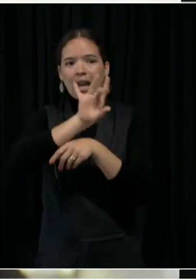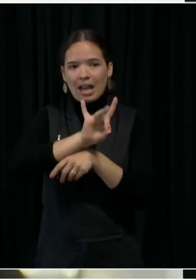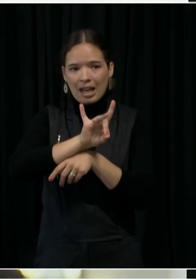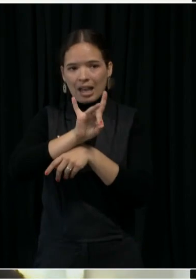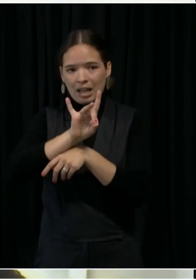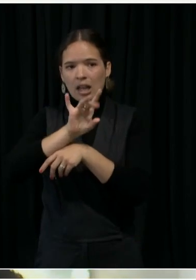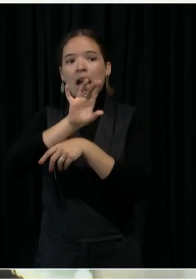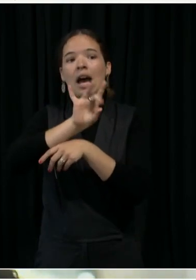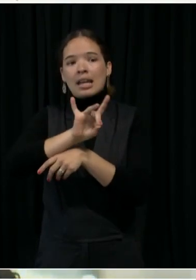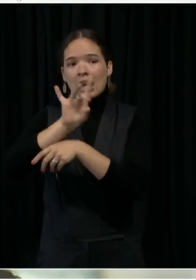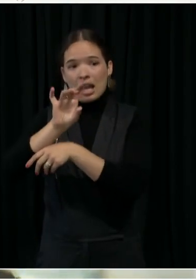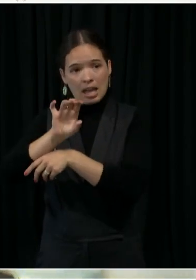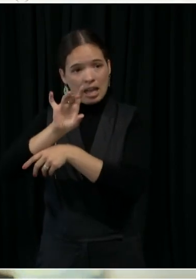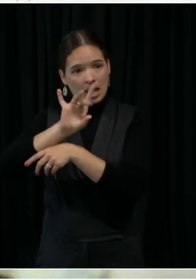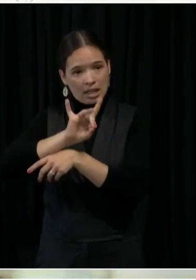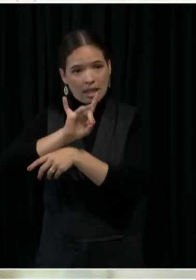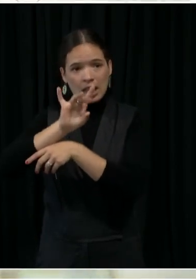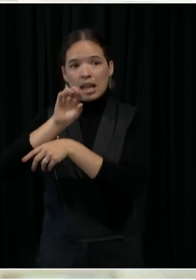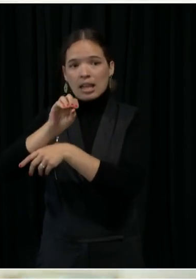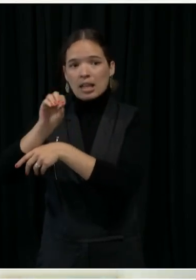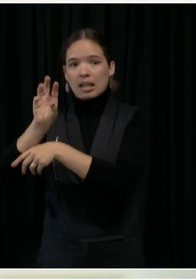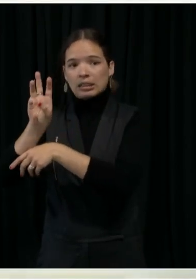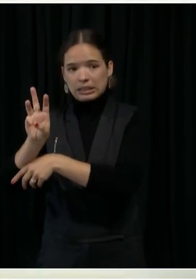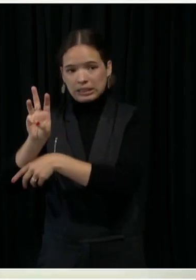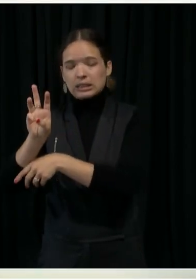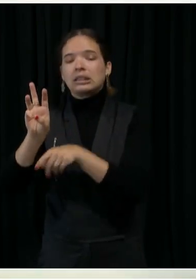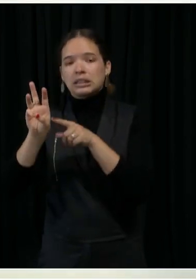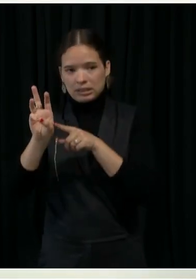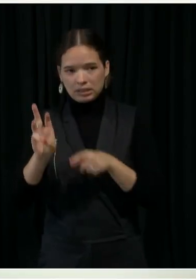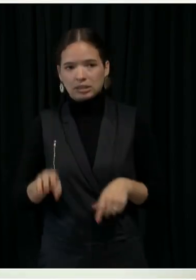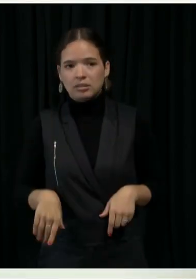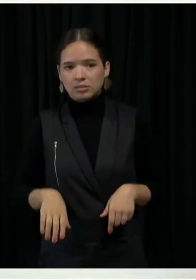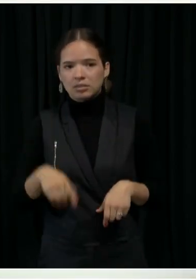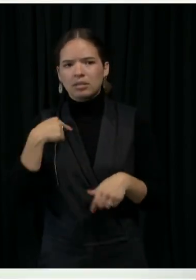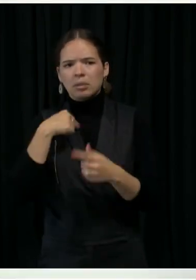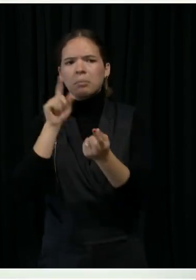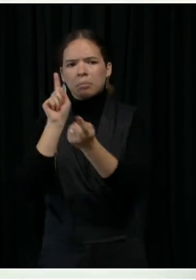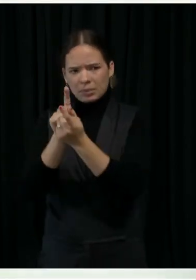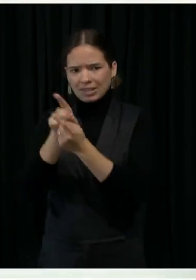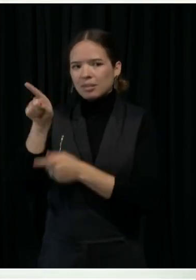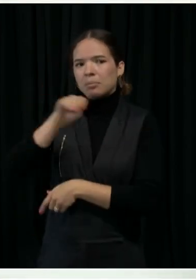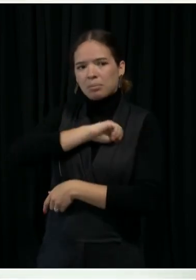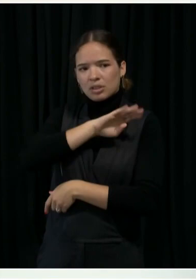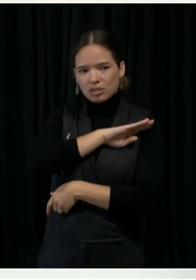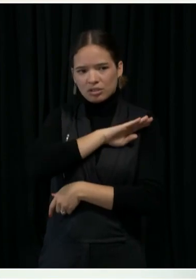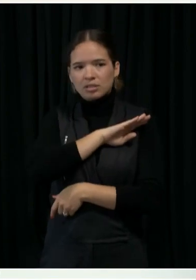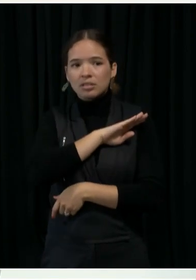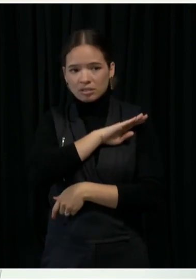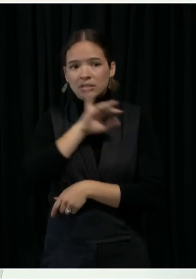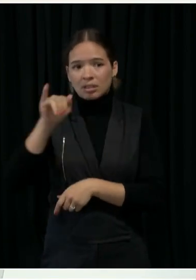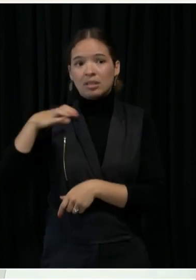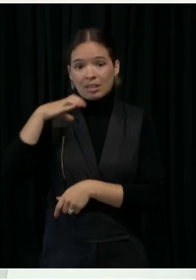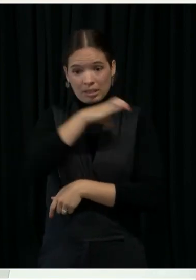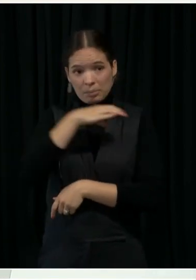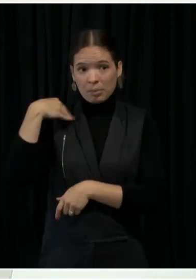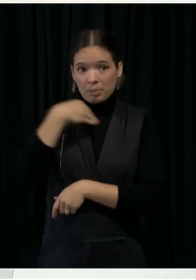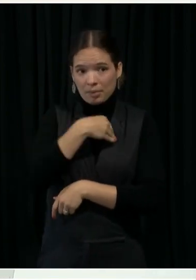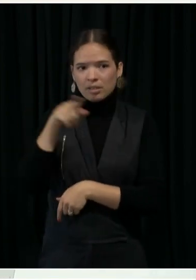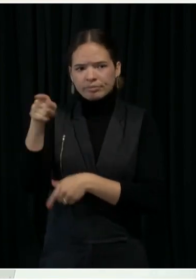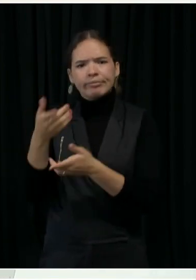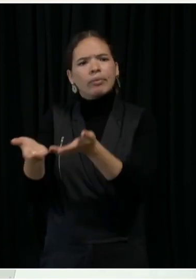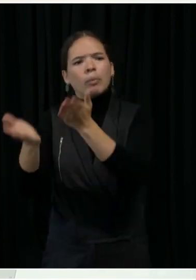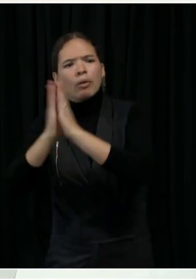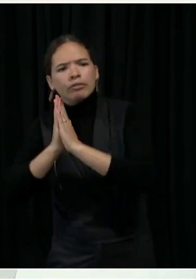I met Muriel Bowser when she was a council member, and she asked me to take a leap of